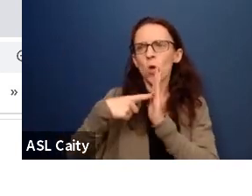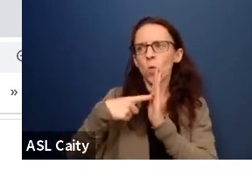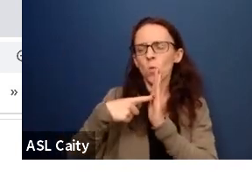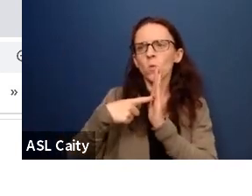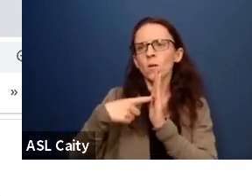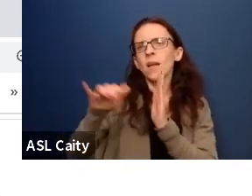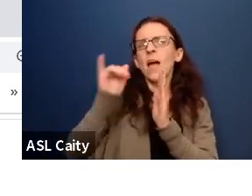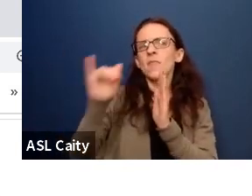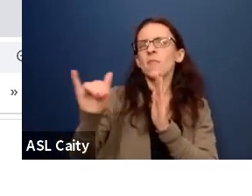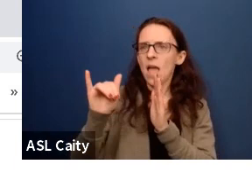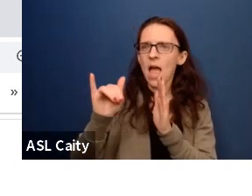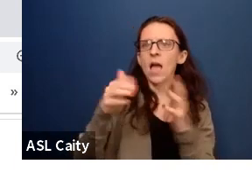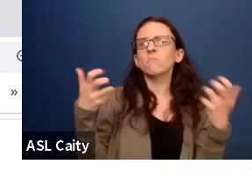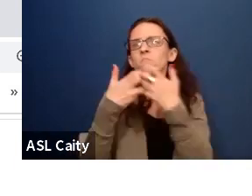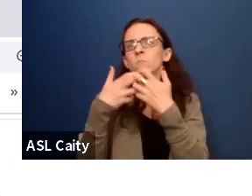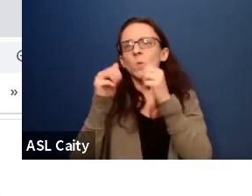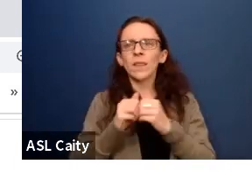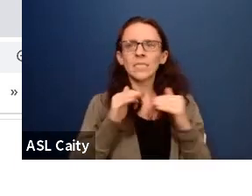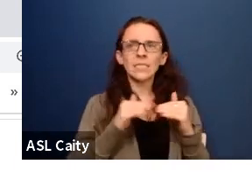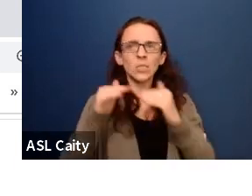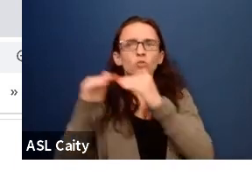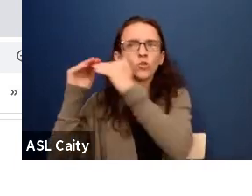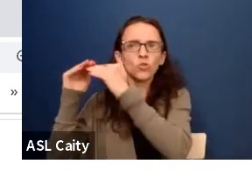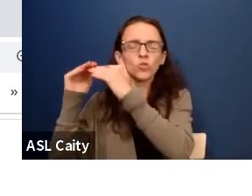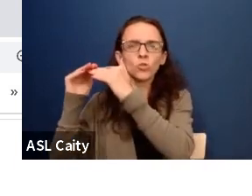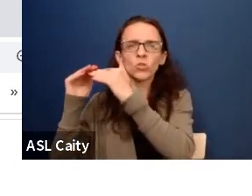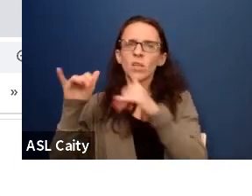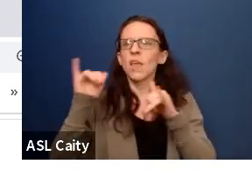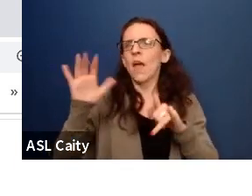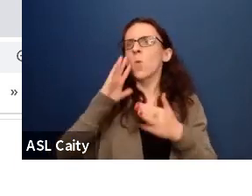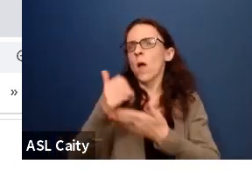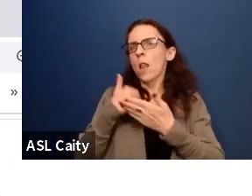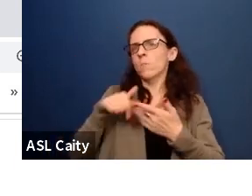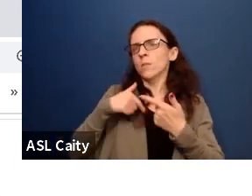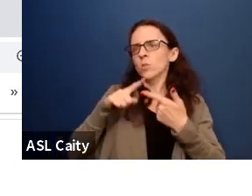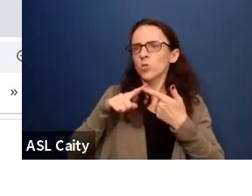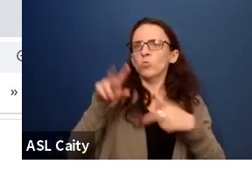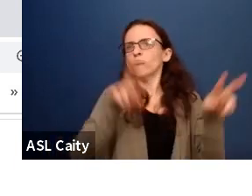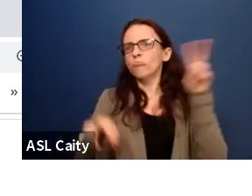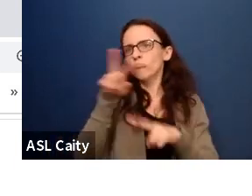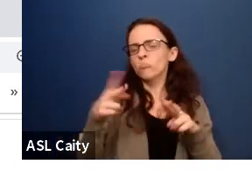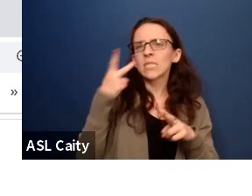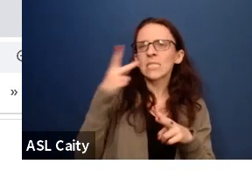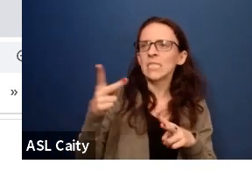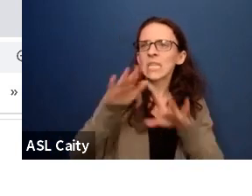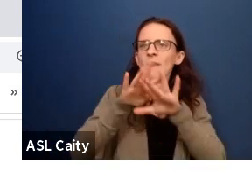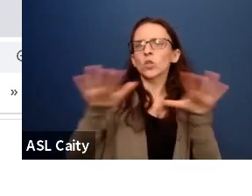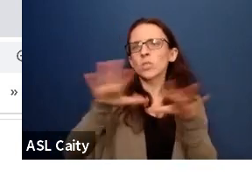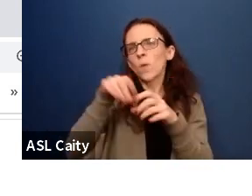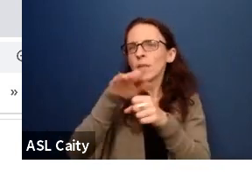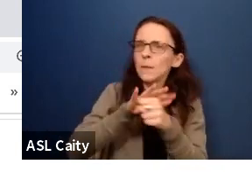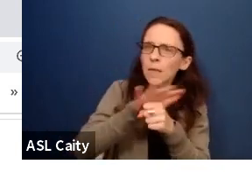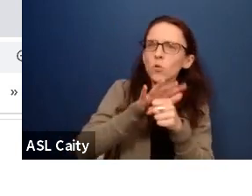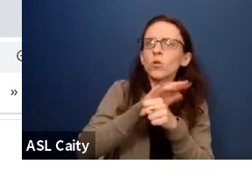with the tiers to kind of analyze the neighborhood diversity impact or